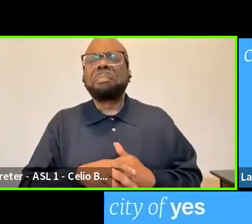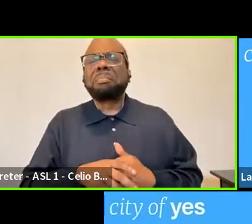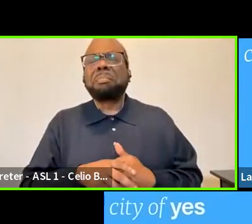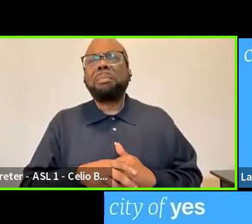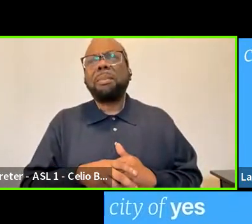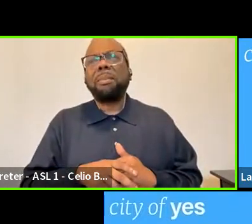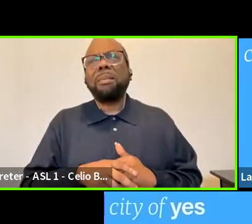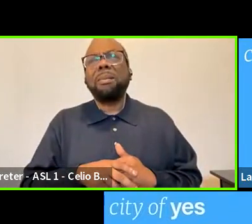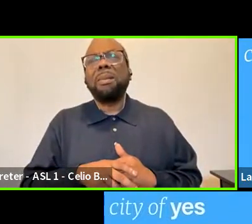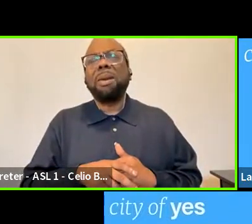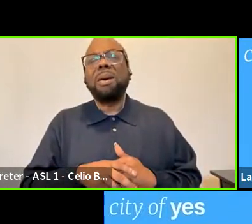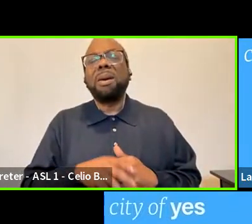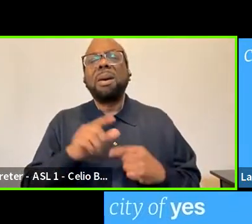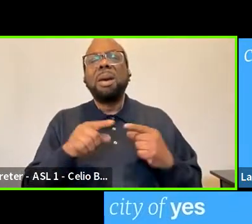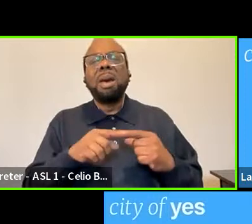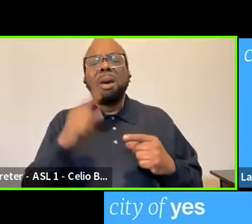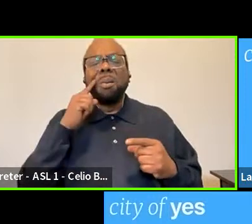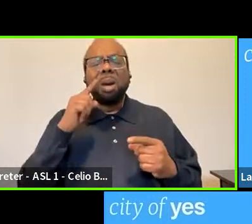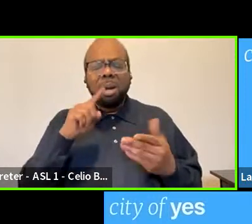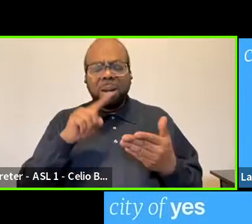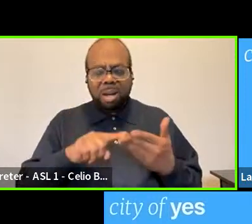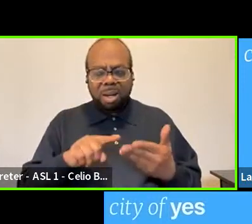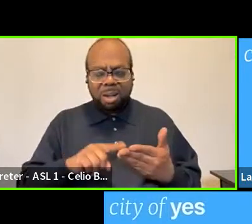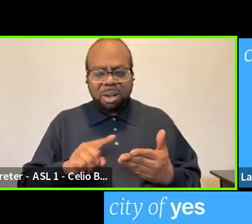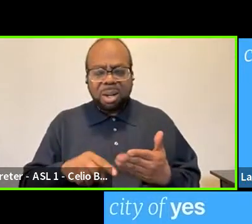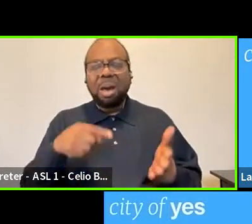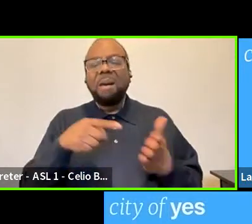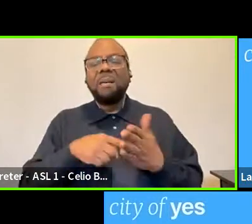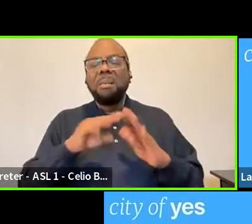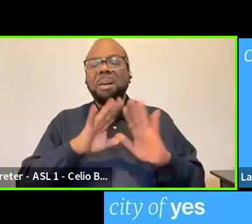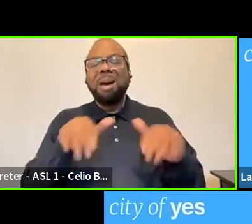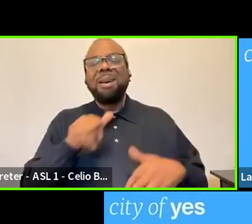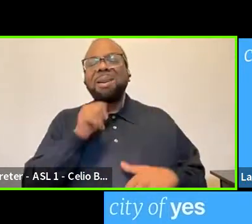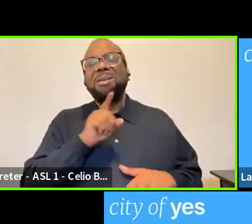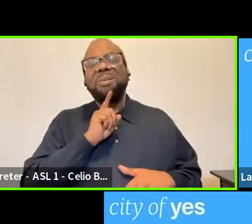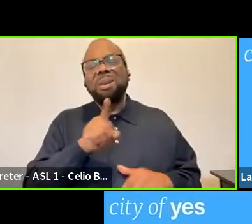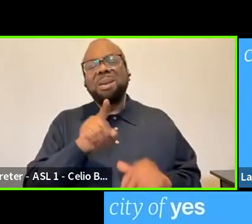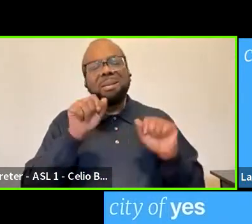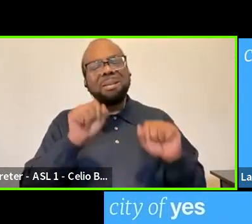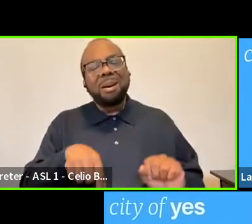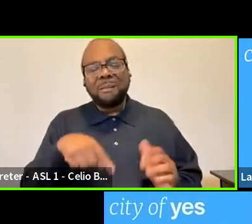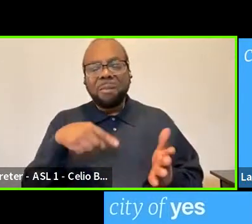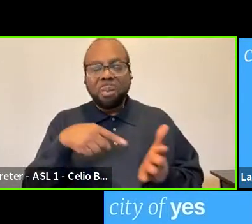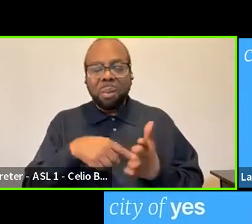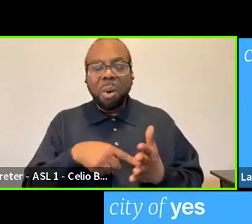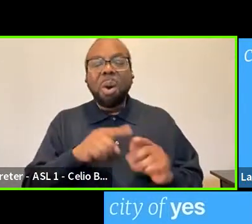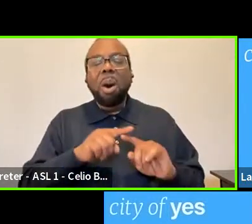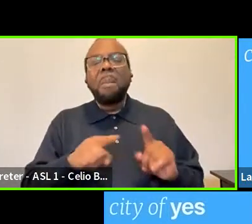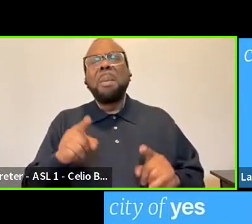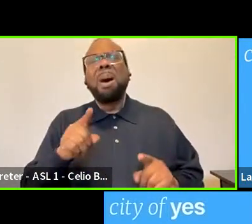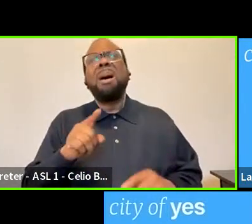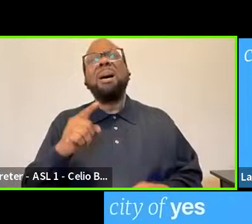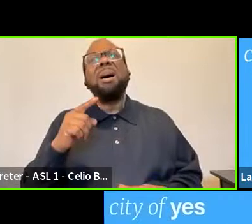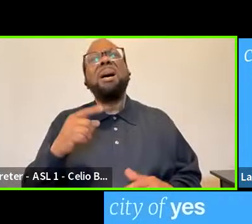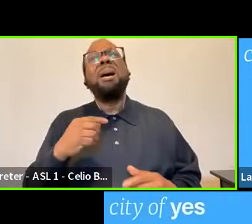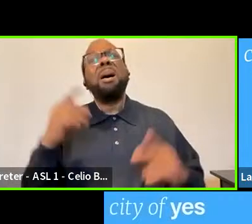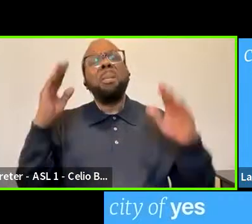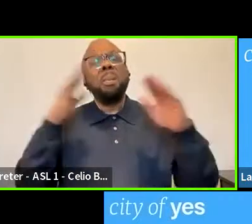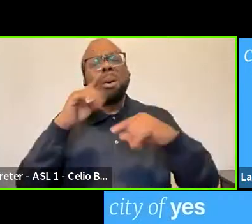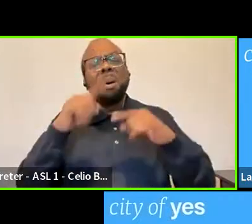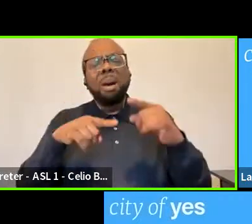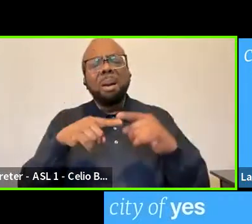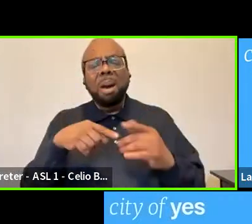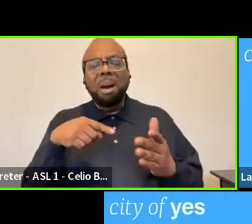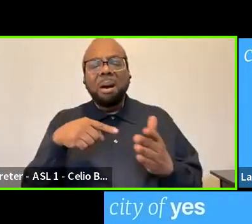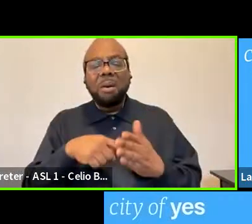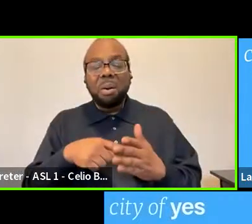can see when I, when you look up affordable housing, it's not really that affordable, but I'm worried about the affordability of, of, of